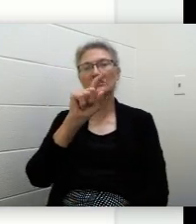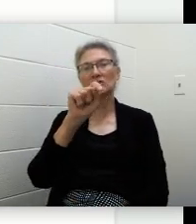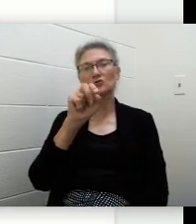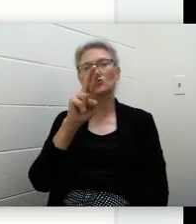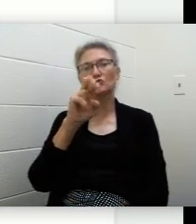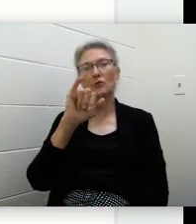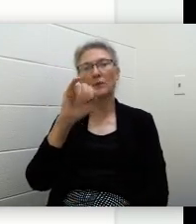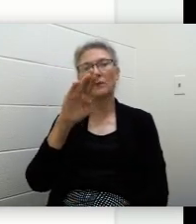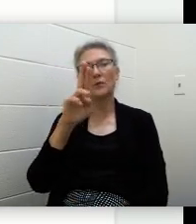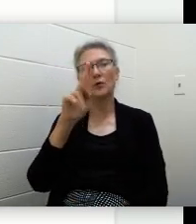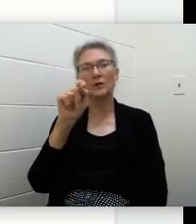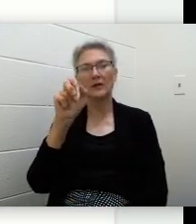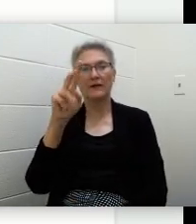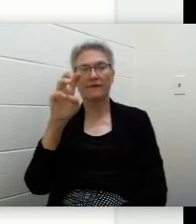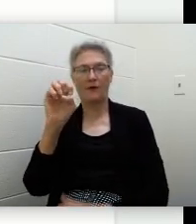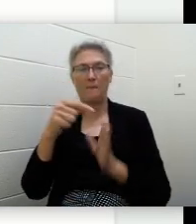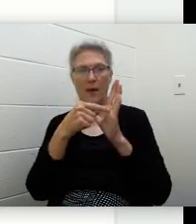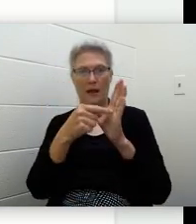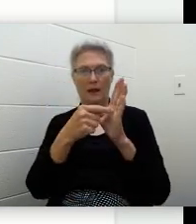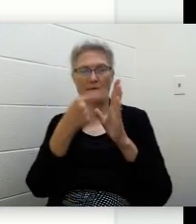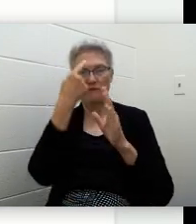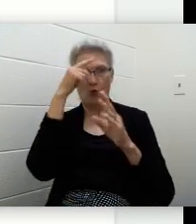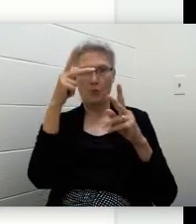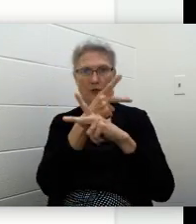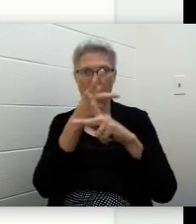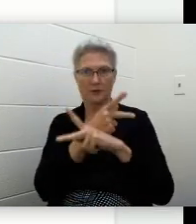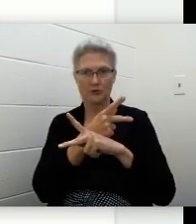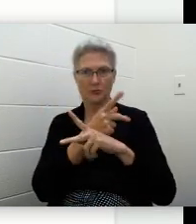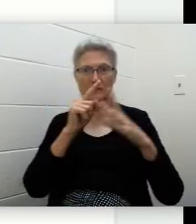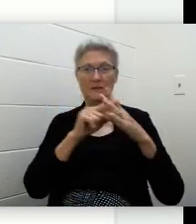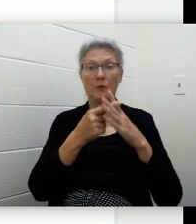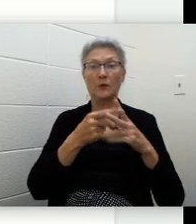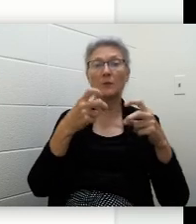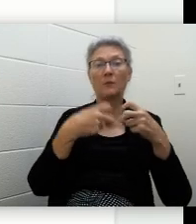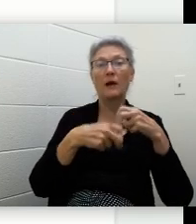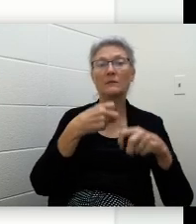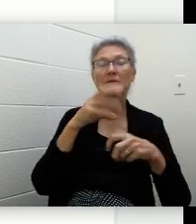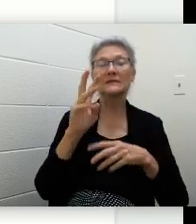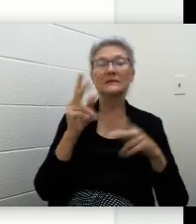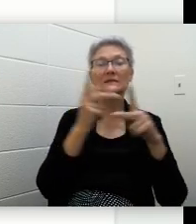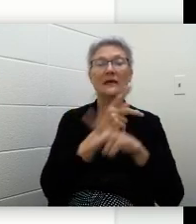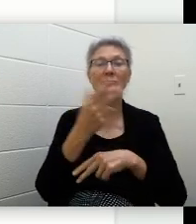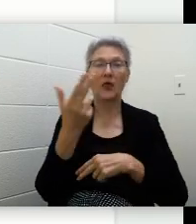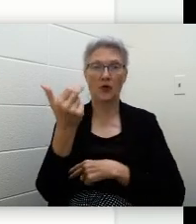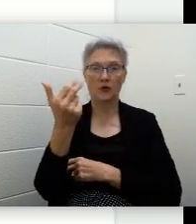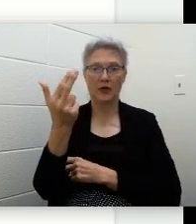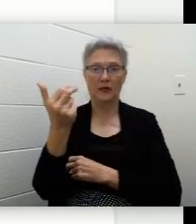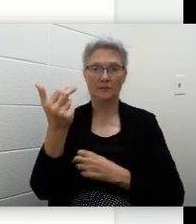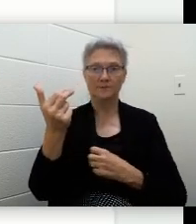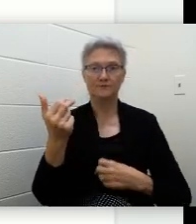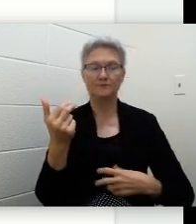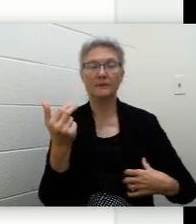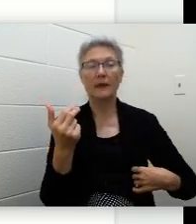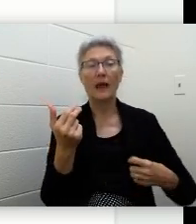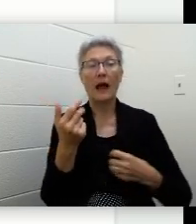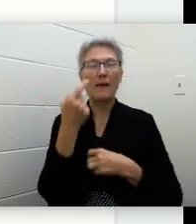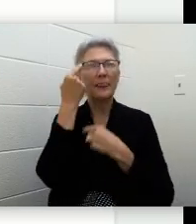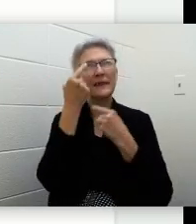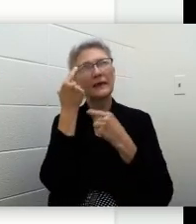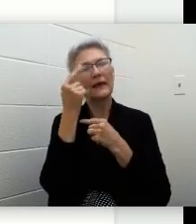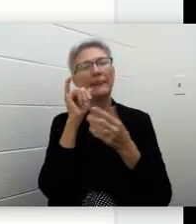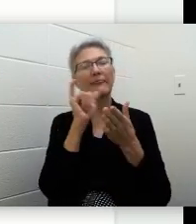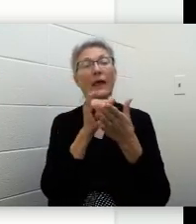for multiplication. So we're going to start off with this problem, 6 times 13. 6 times 13. And I'm thinking